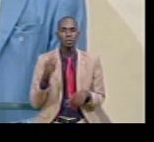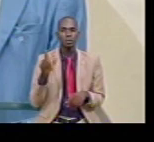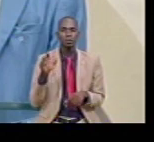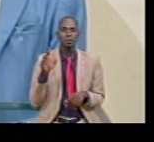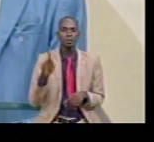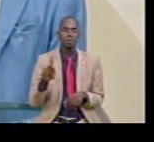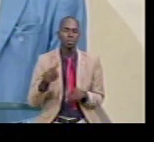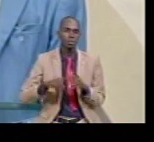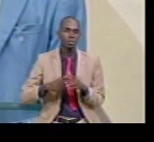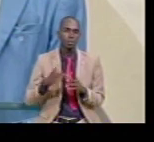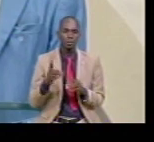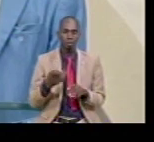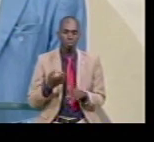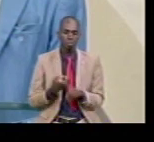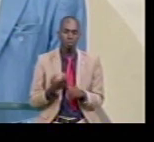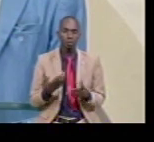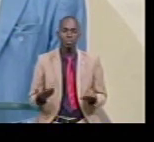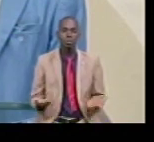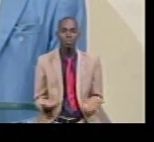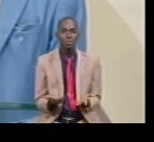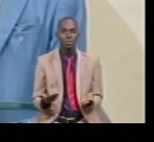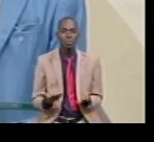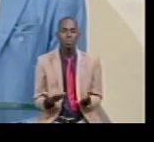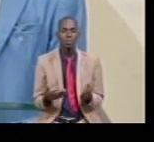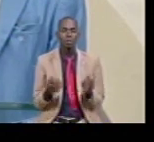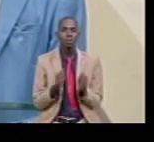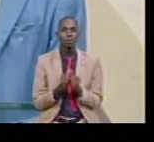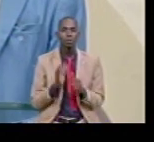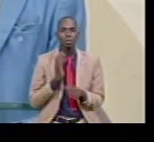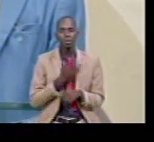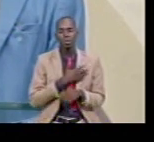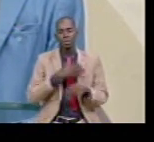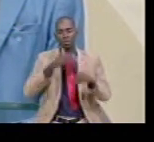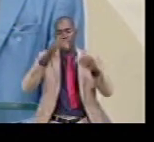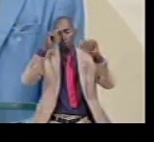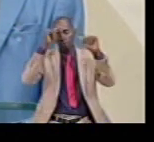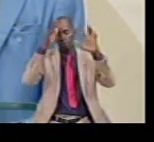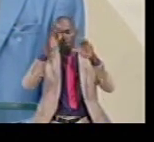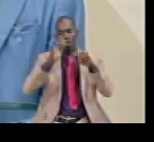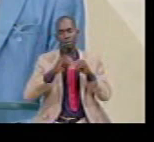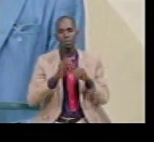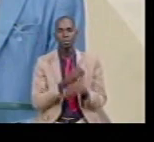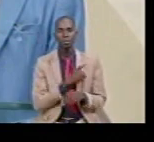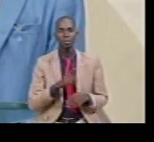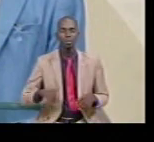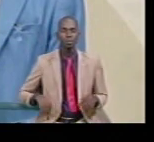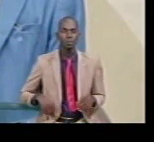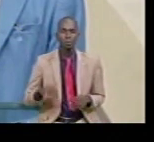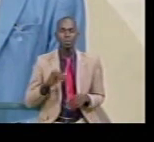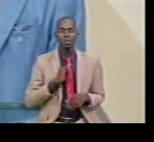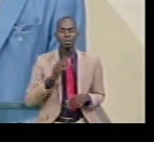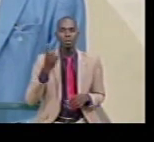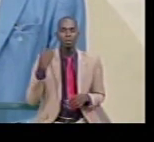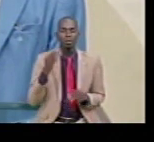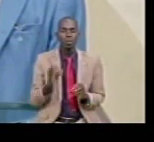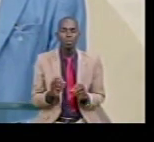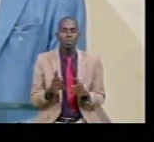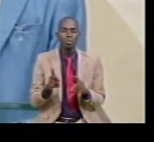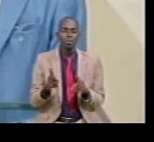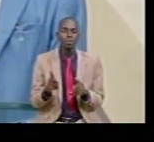auditorium, with our Father in the Lord, I was privileged to be in the second